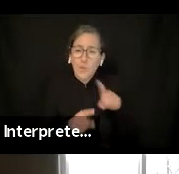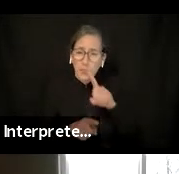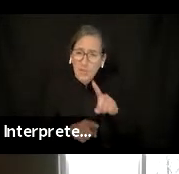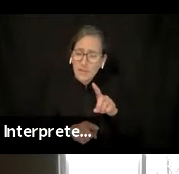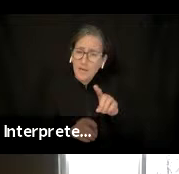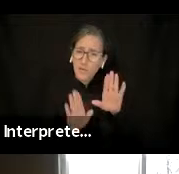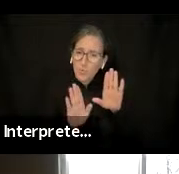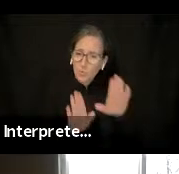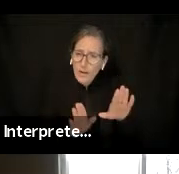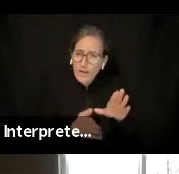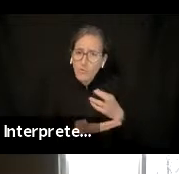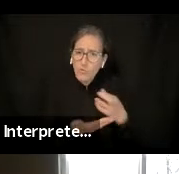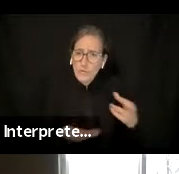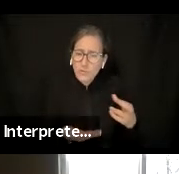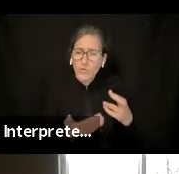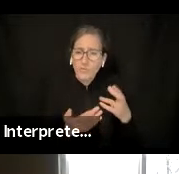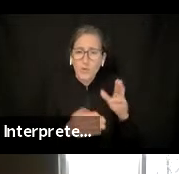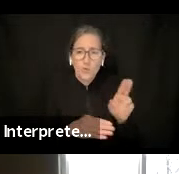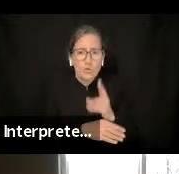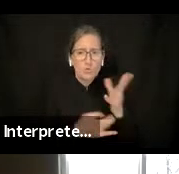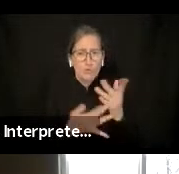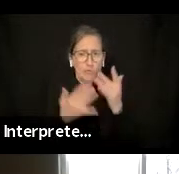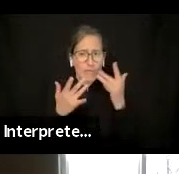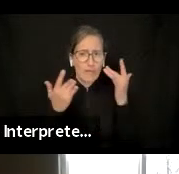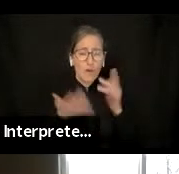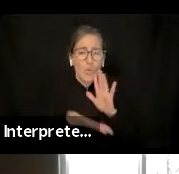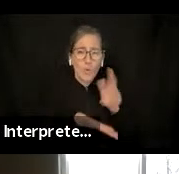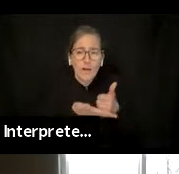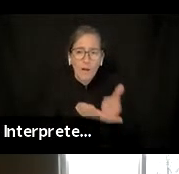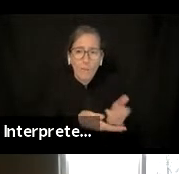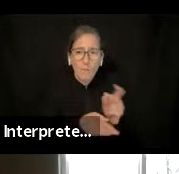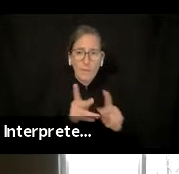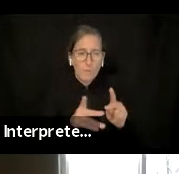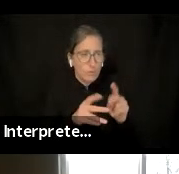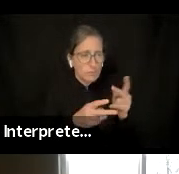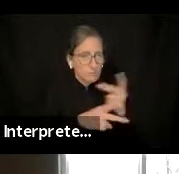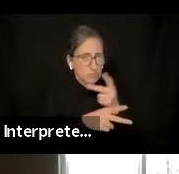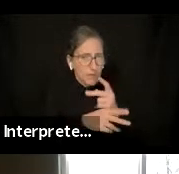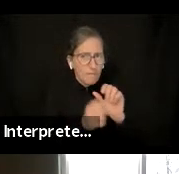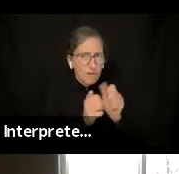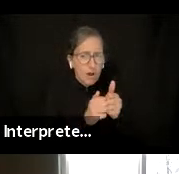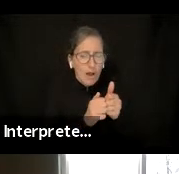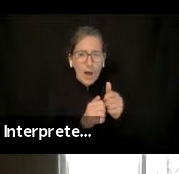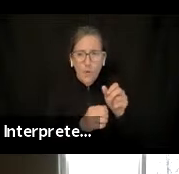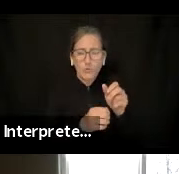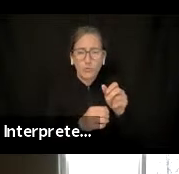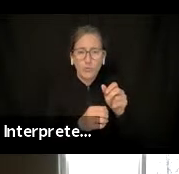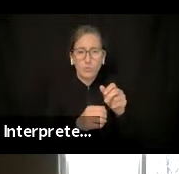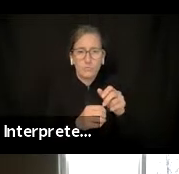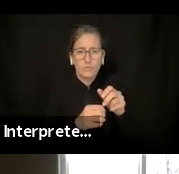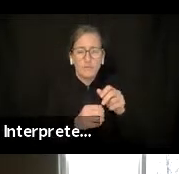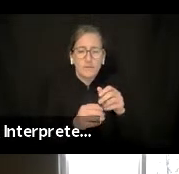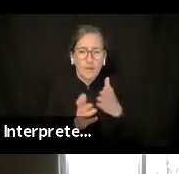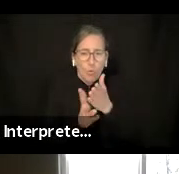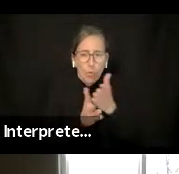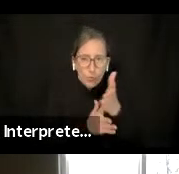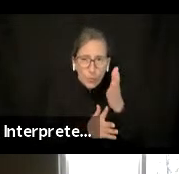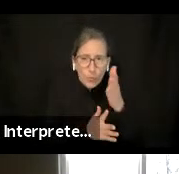help people navigate the systems. Like sometimes that's the first